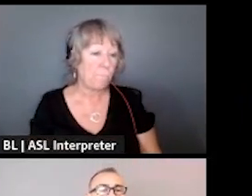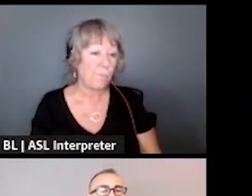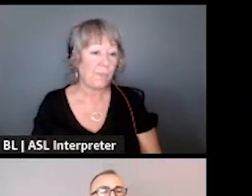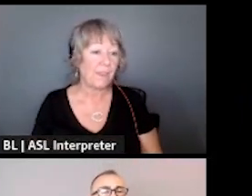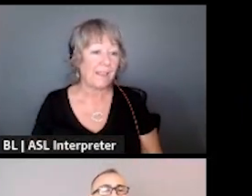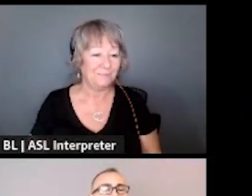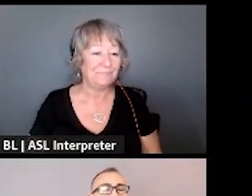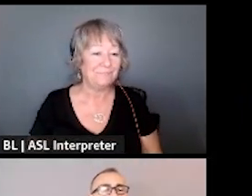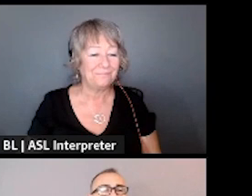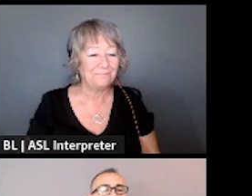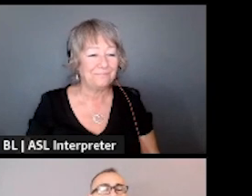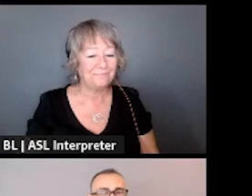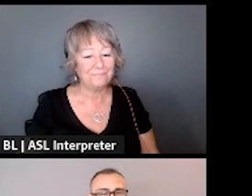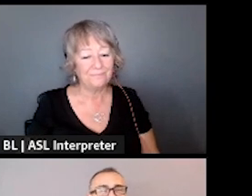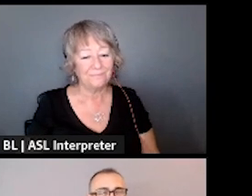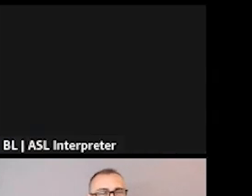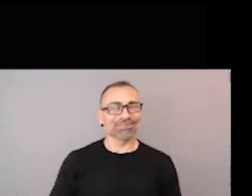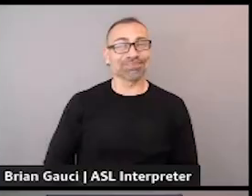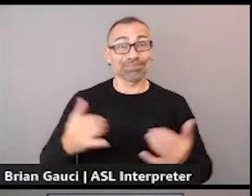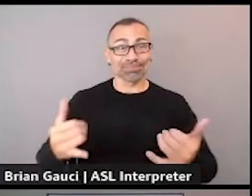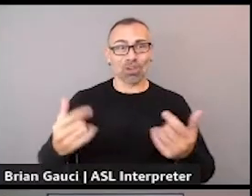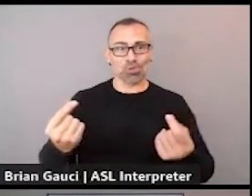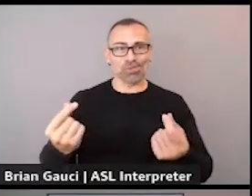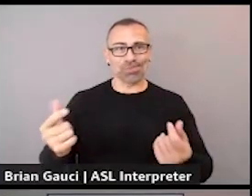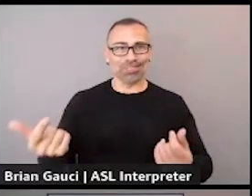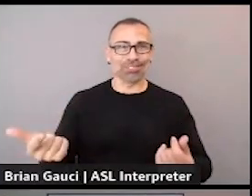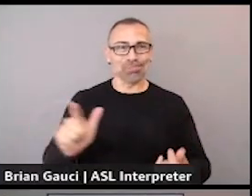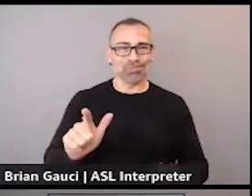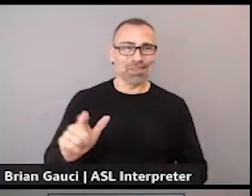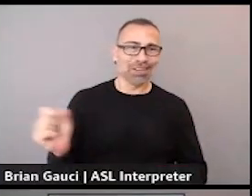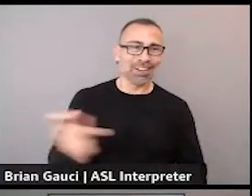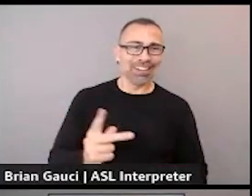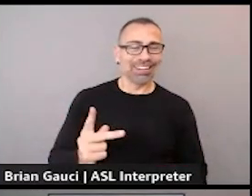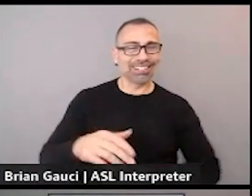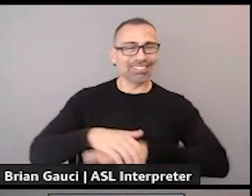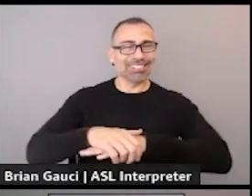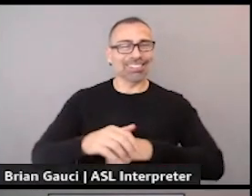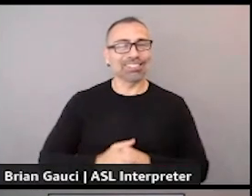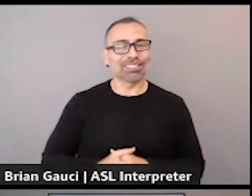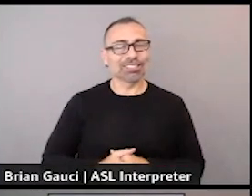tangible in this? But to see this an actual physical,